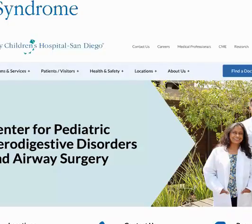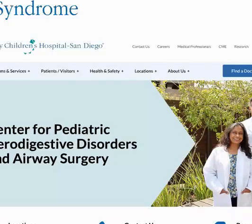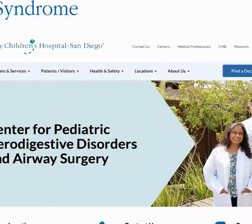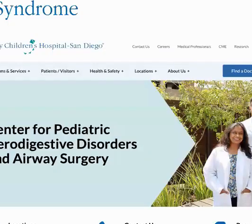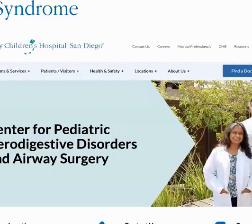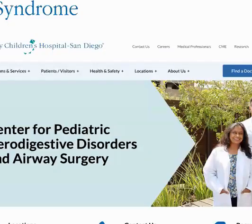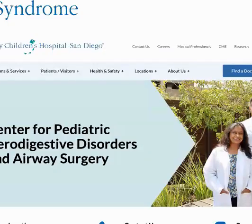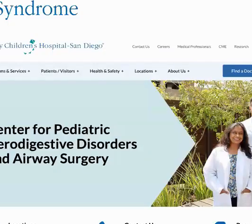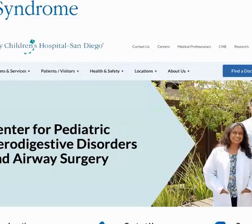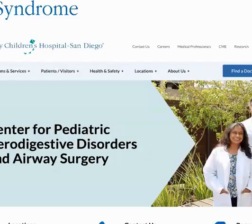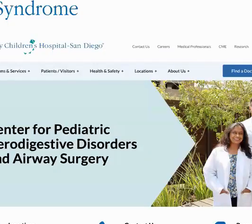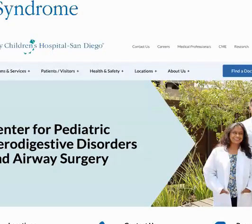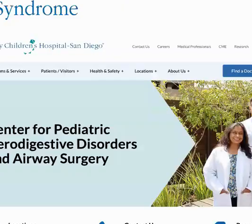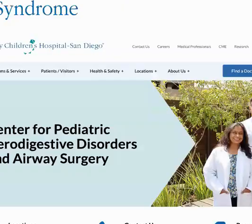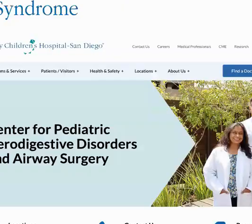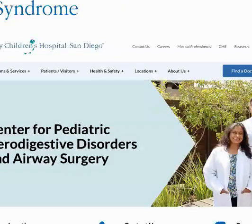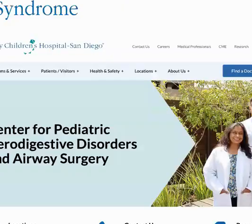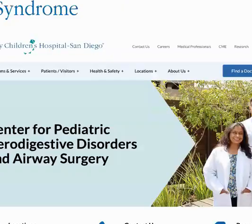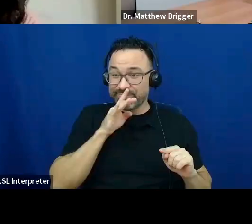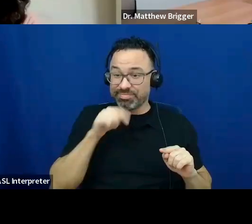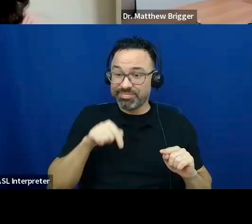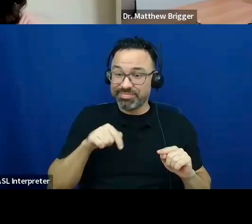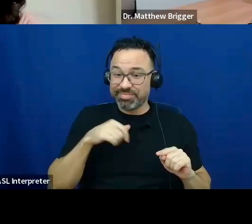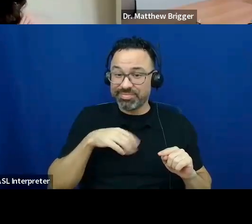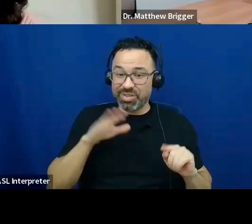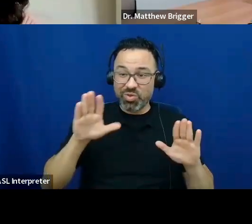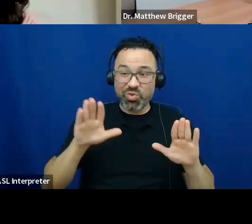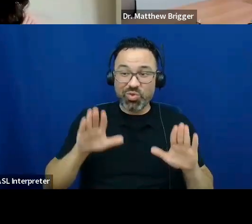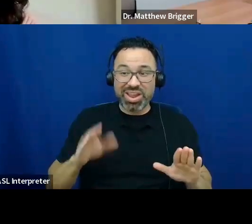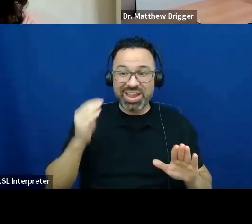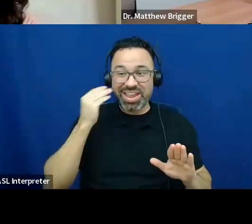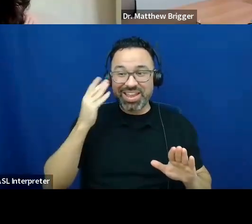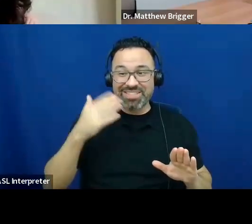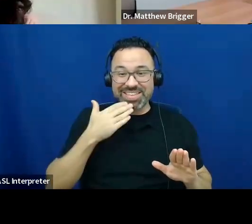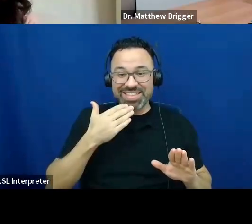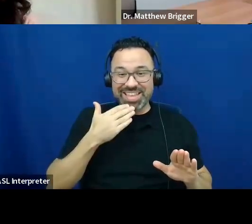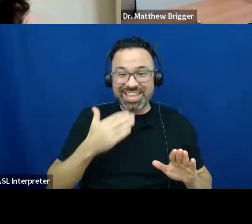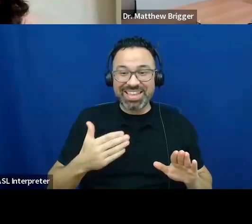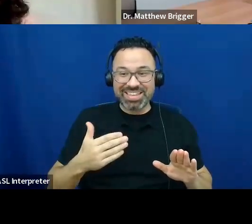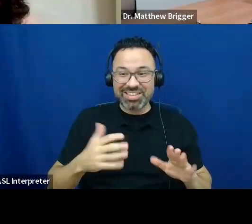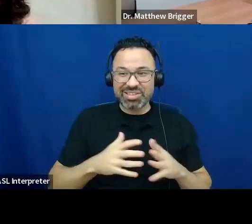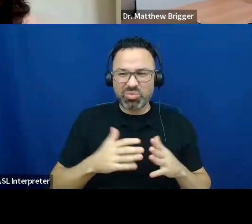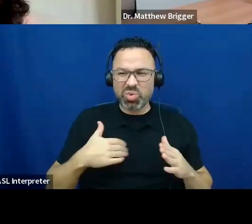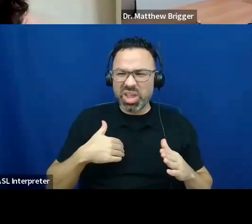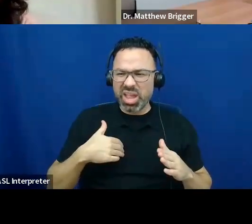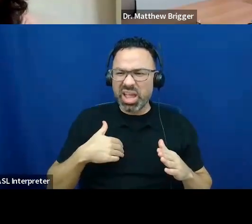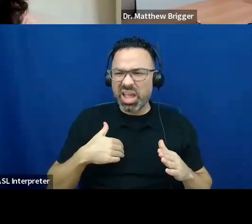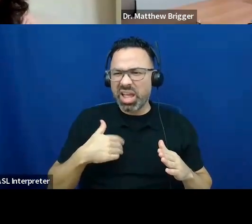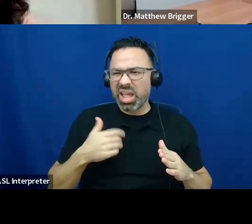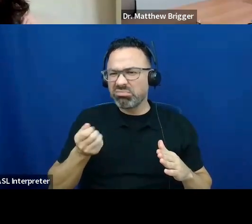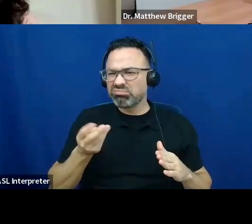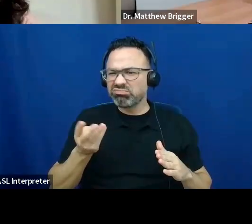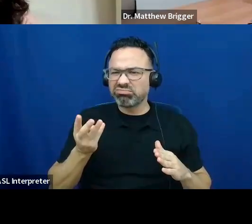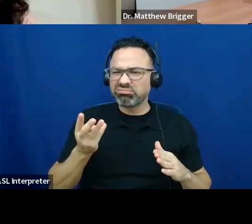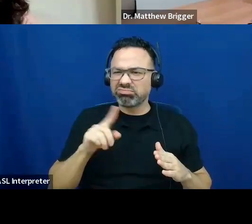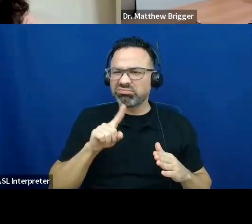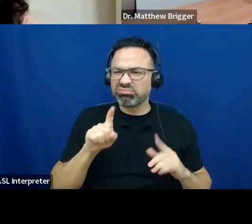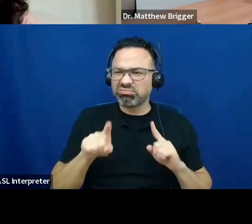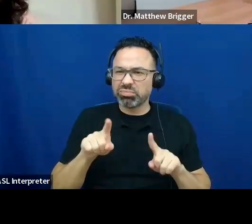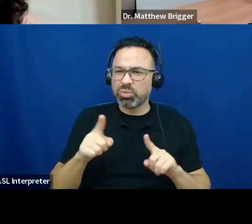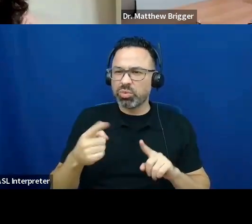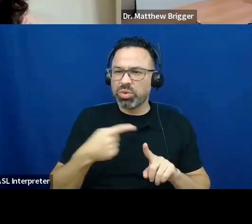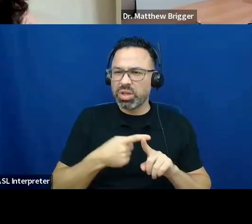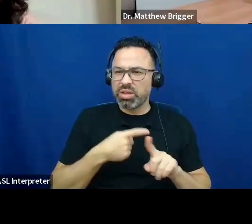that's wonderful. Great information. Thank you so much. We do have a couple of questions. We have one question